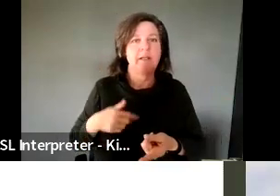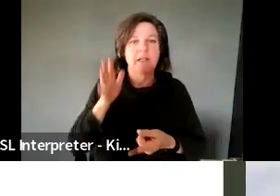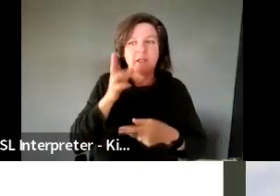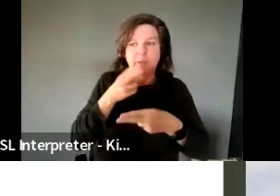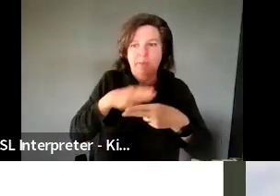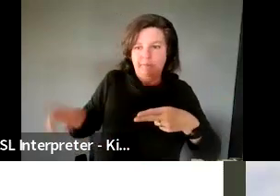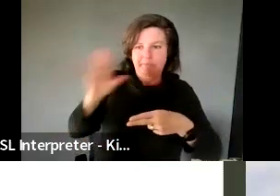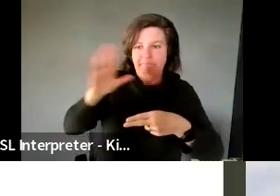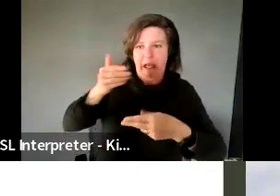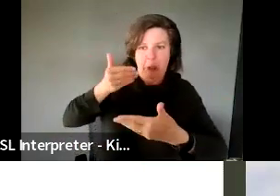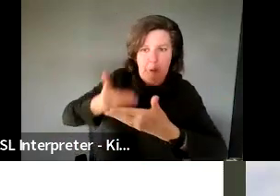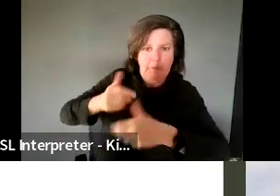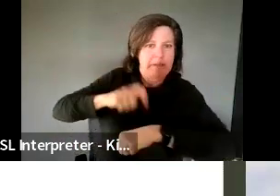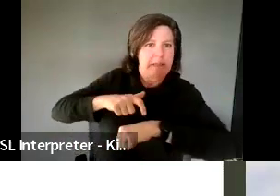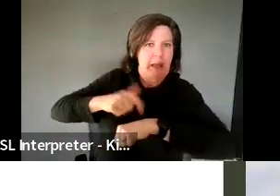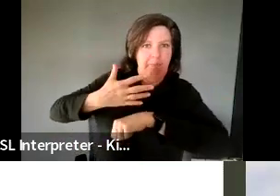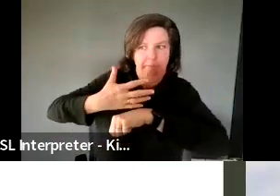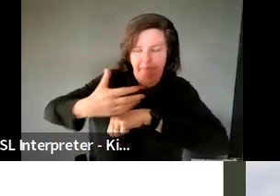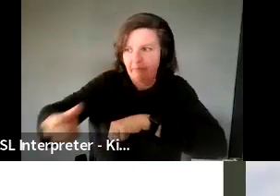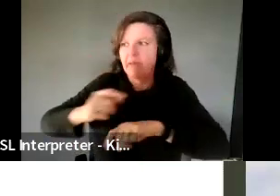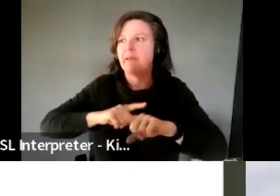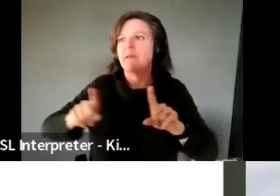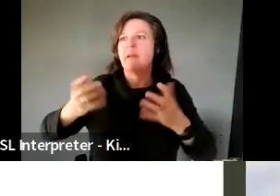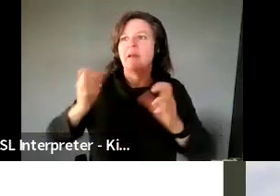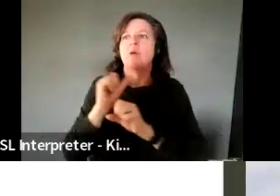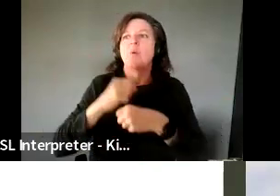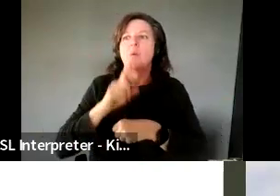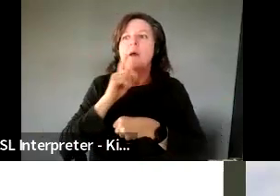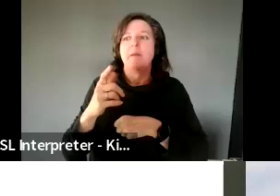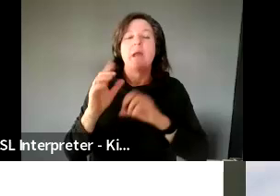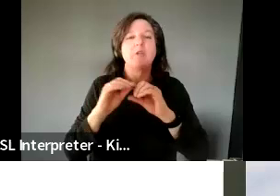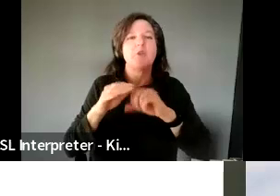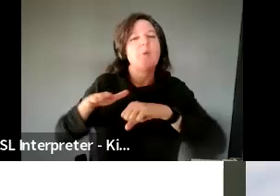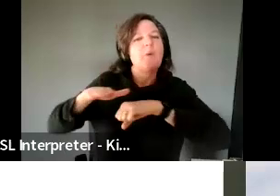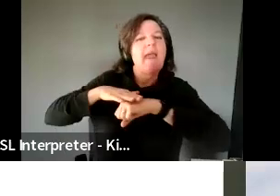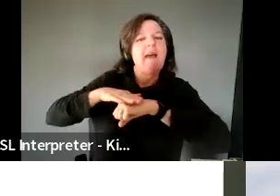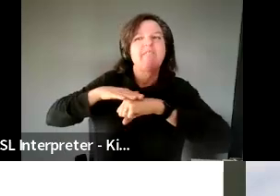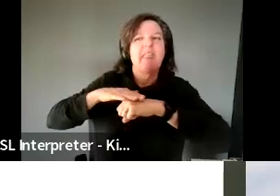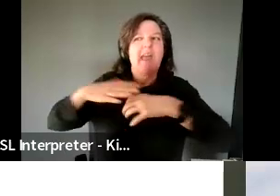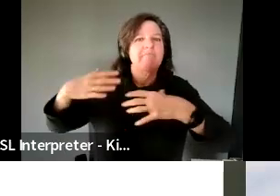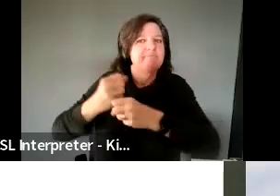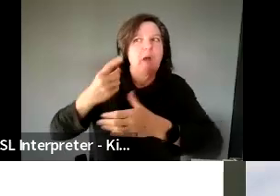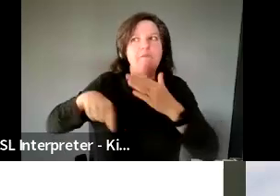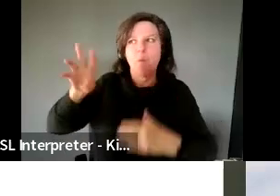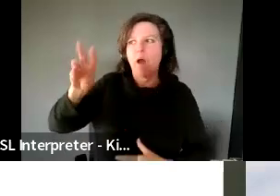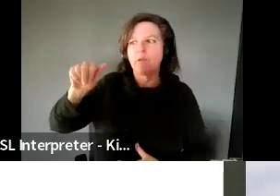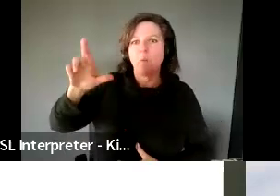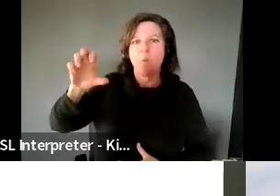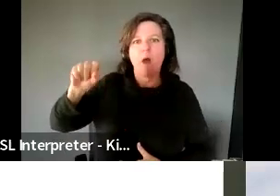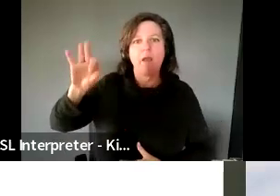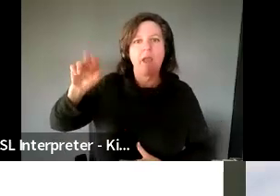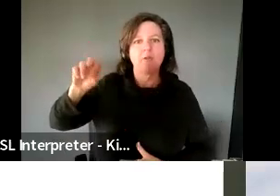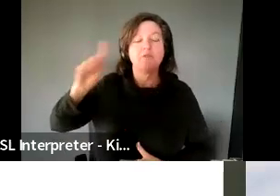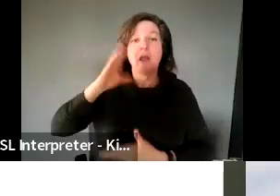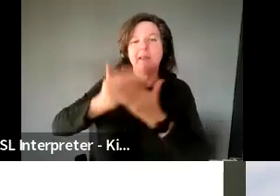we're approaching time, but want to make sure we have an overview of what the Walk Cares Fund is. I know several of you from the poll at the